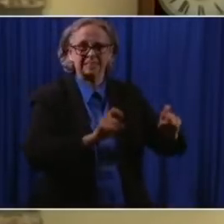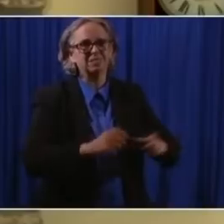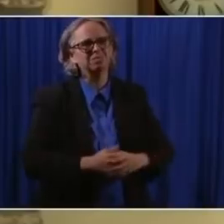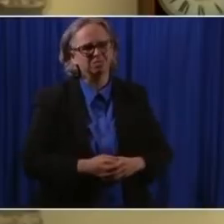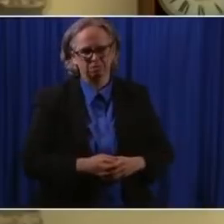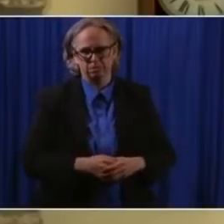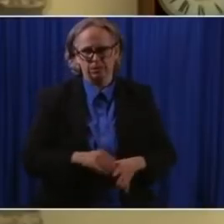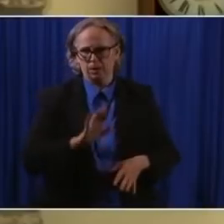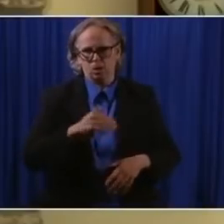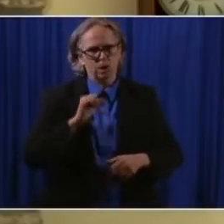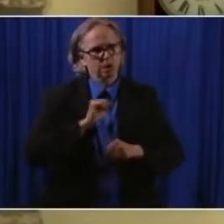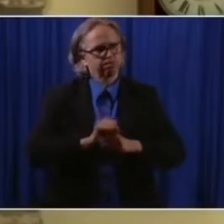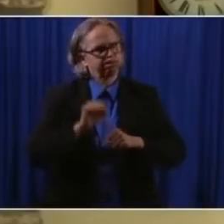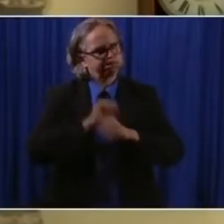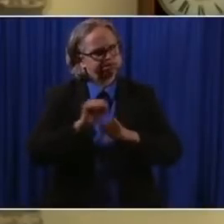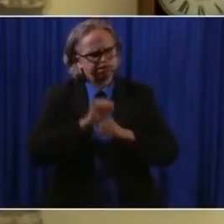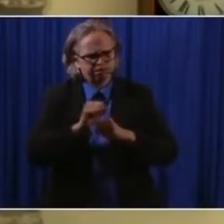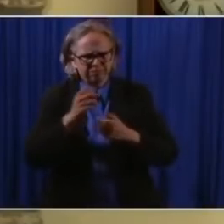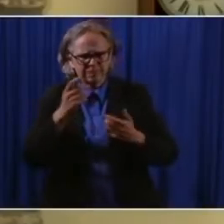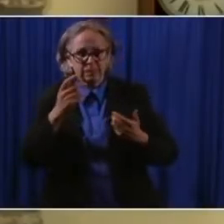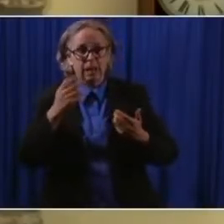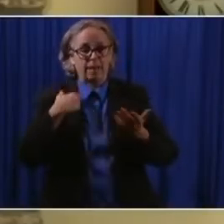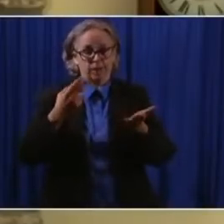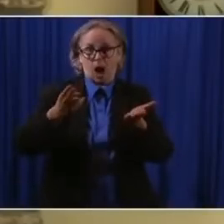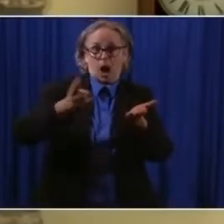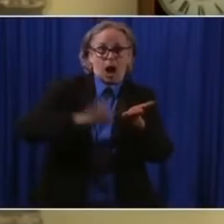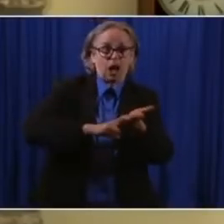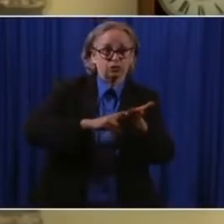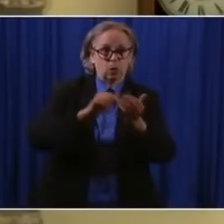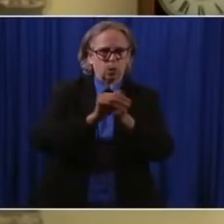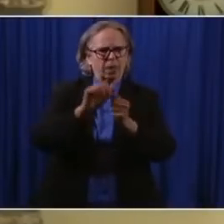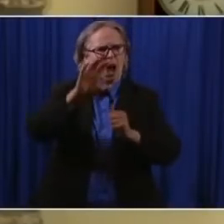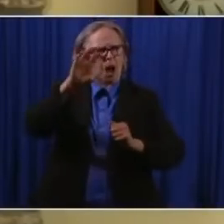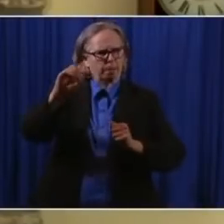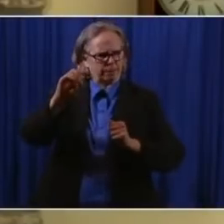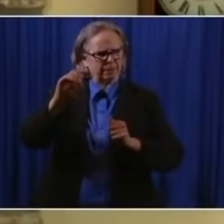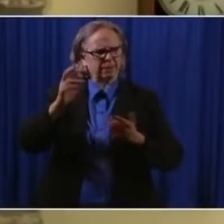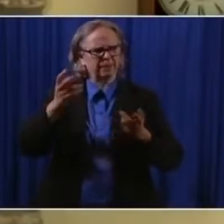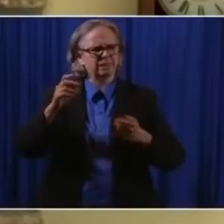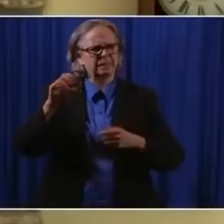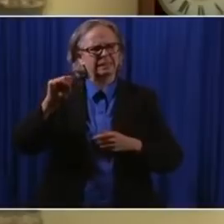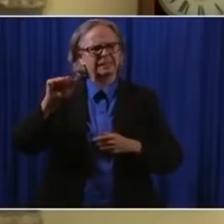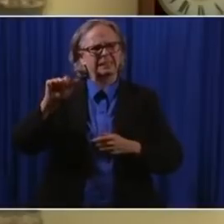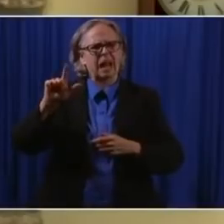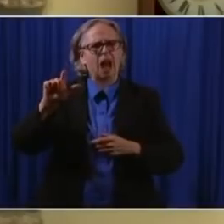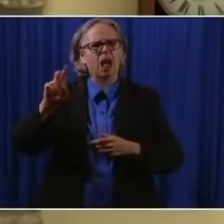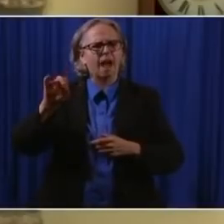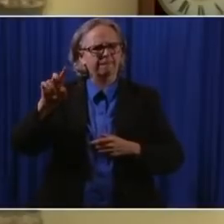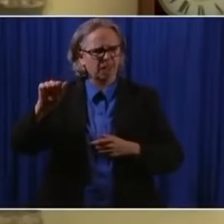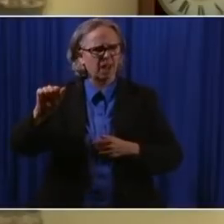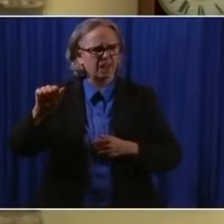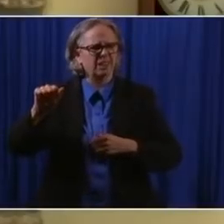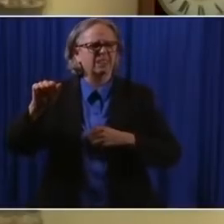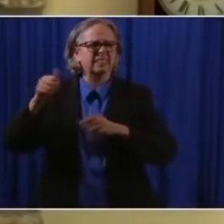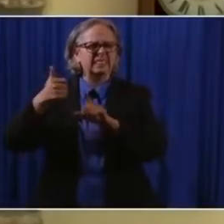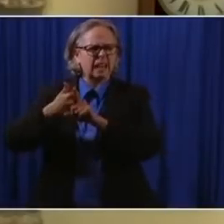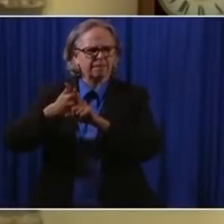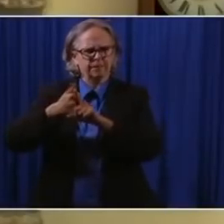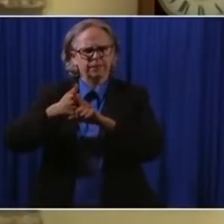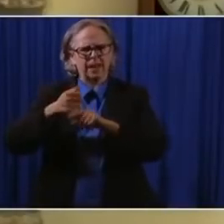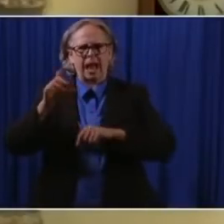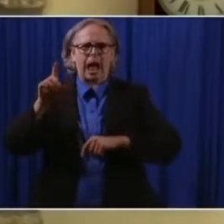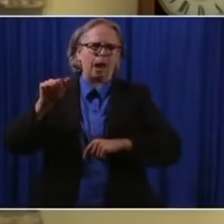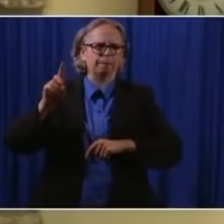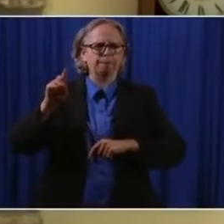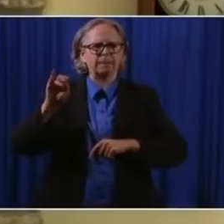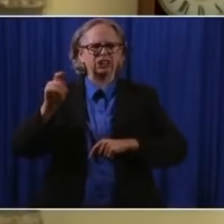have a contract with a company. It is Saliva. It is self-administered, or it has to be administered